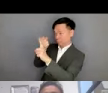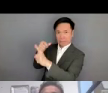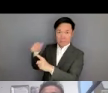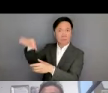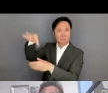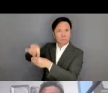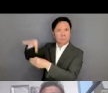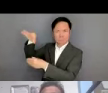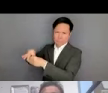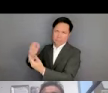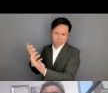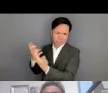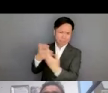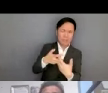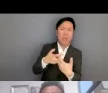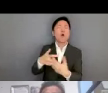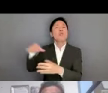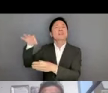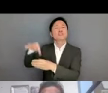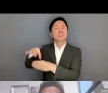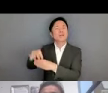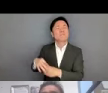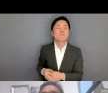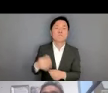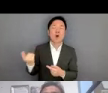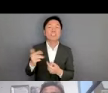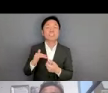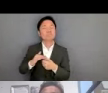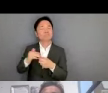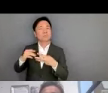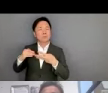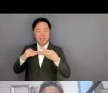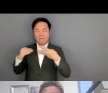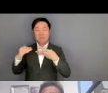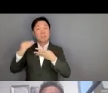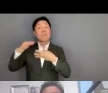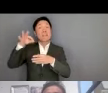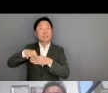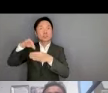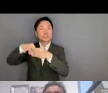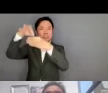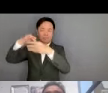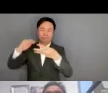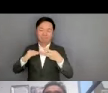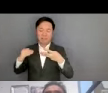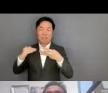disability inclusive electoral processes in those 3 electoral phases. We sensitize